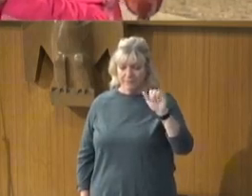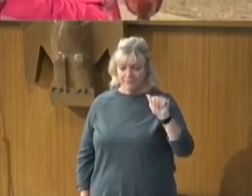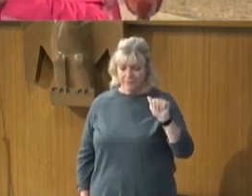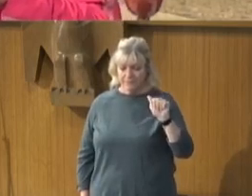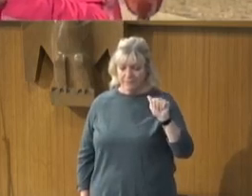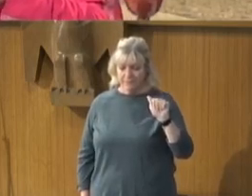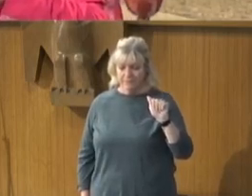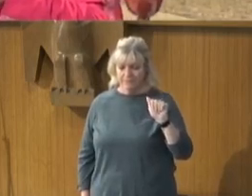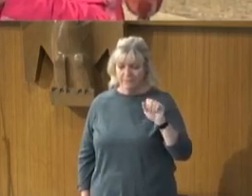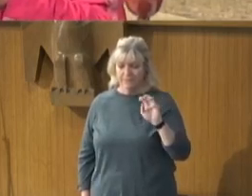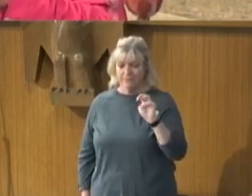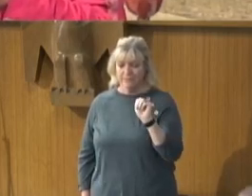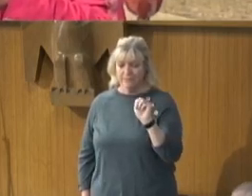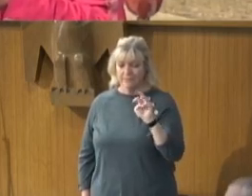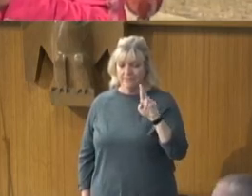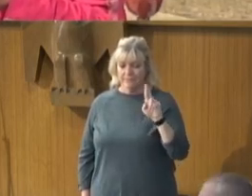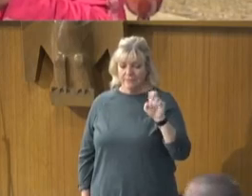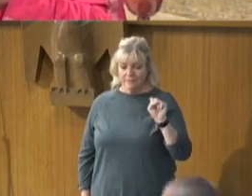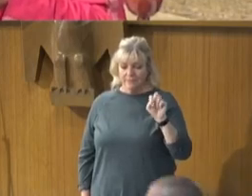Charles Gelia.